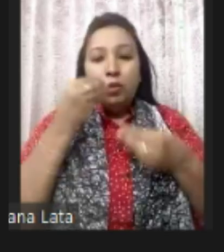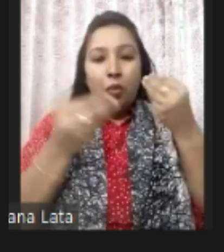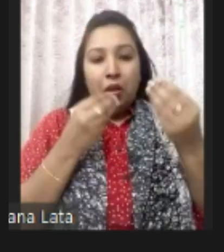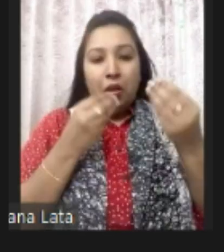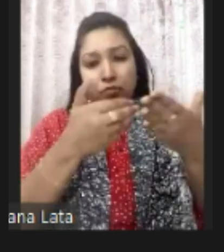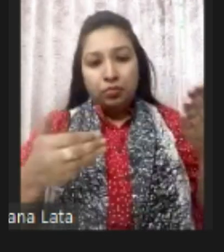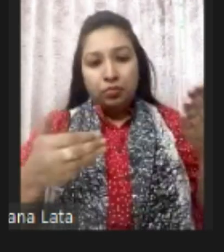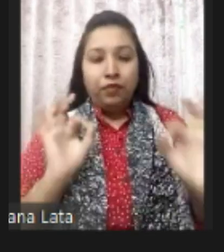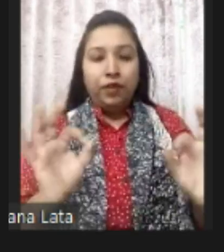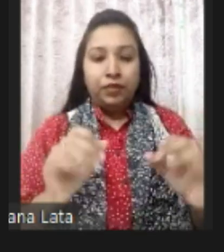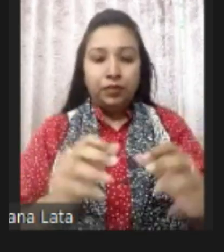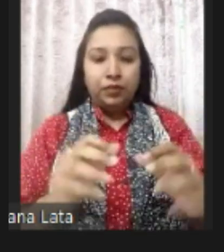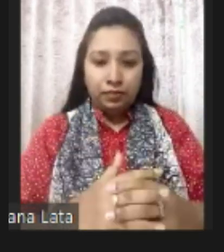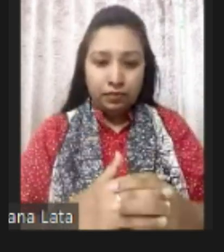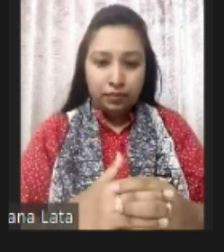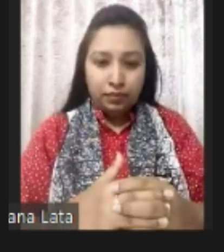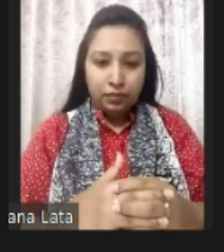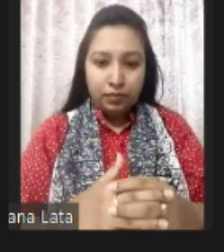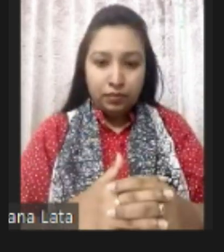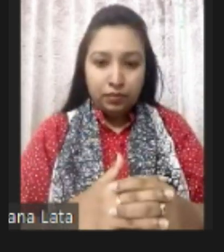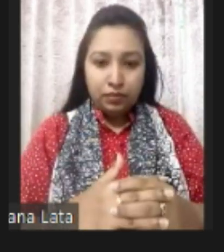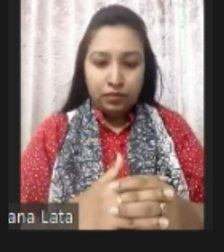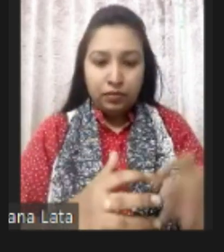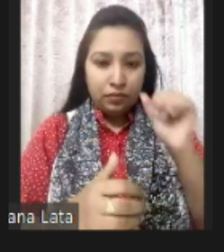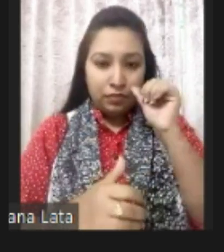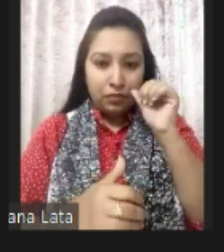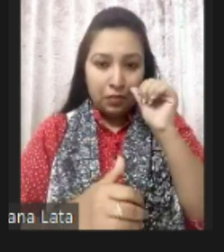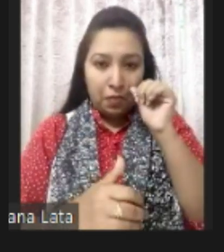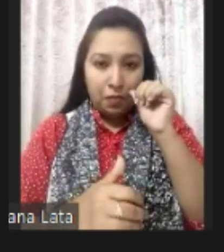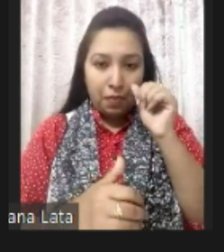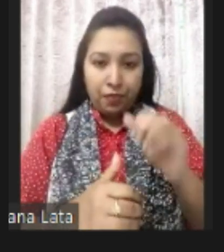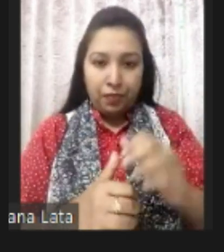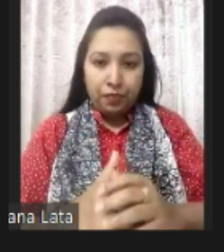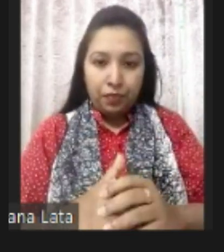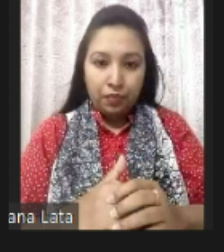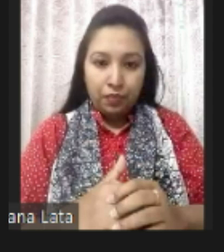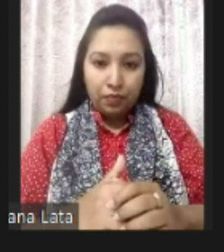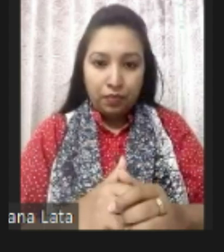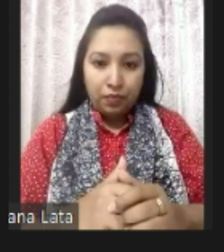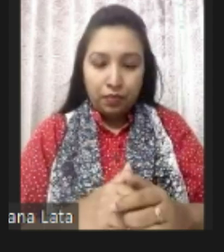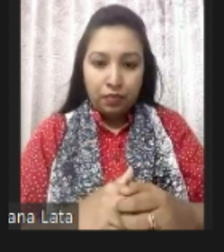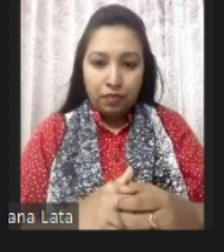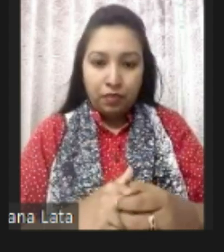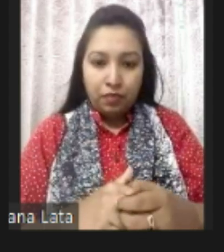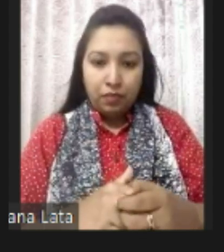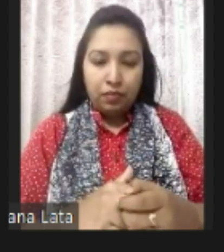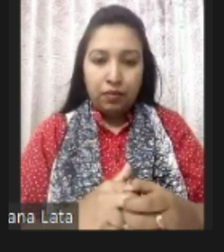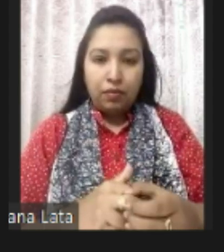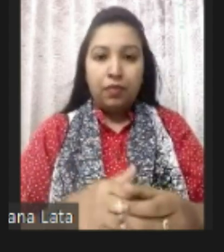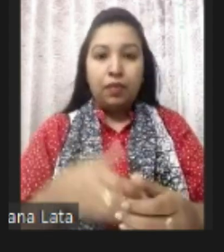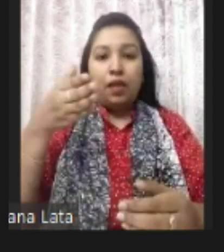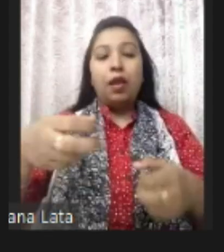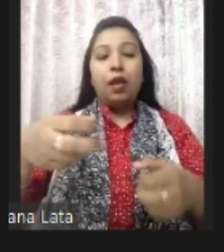Anibhai, just only an information, some Sure. of the people may face difficulties to join today's webinar because of